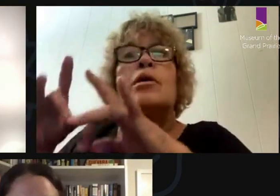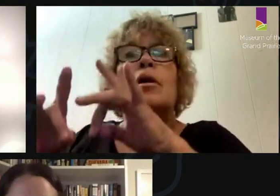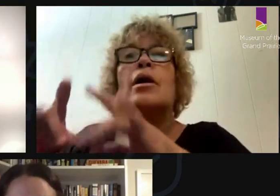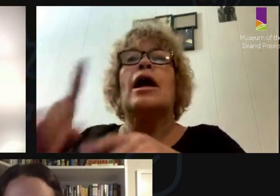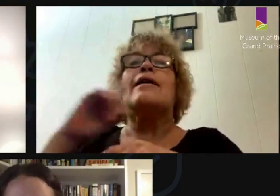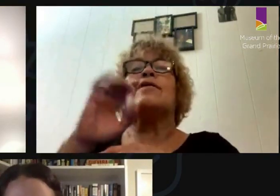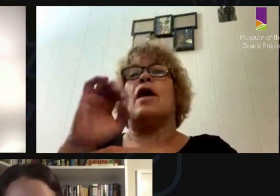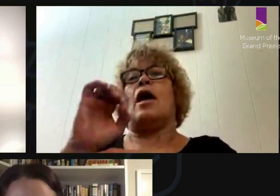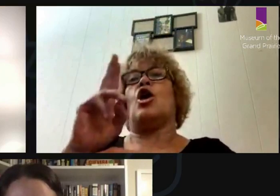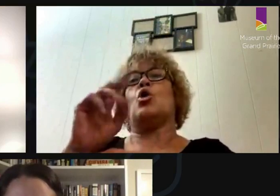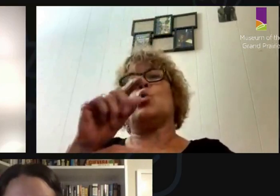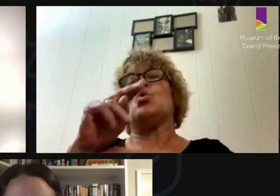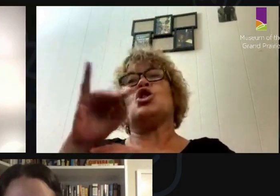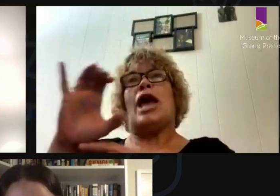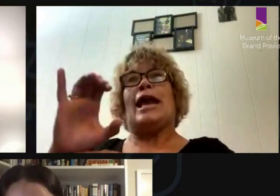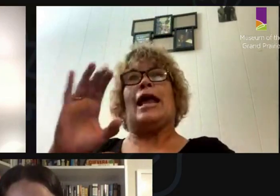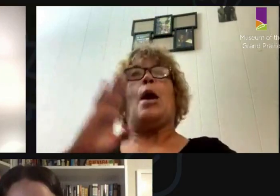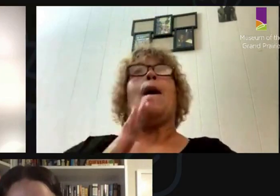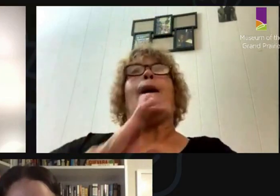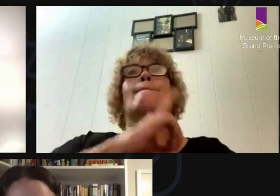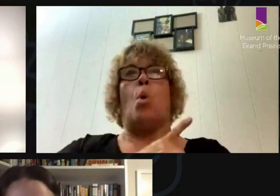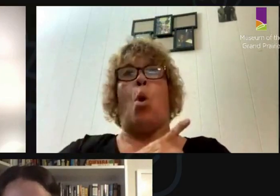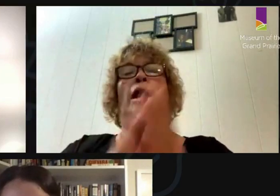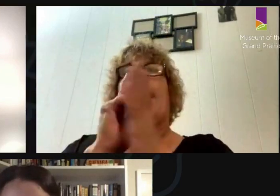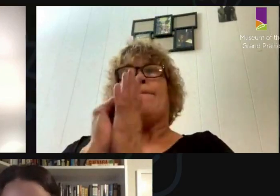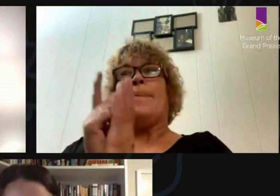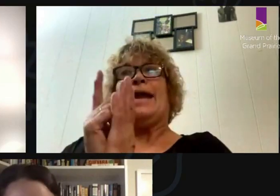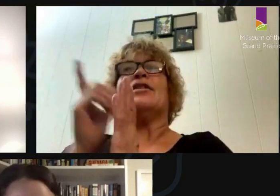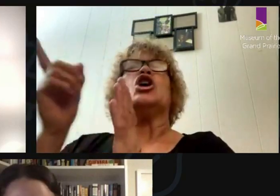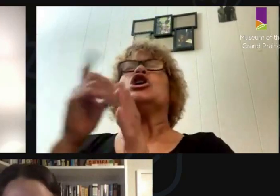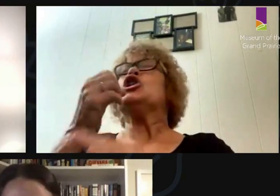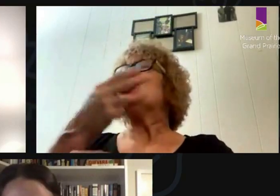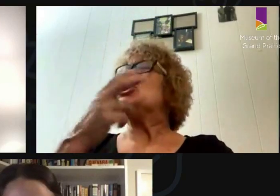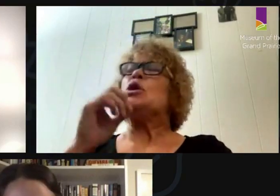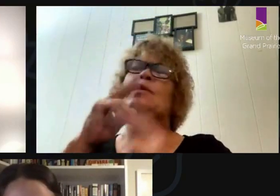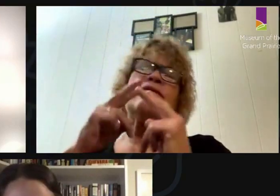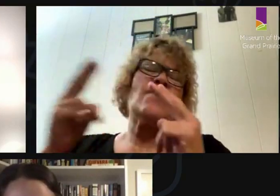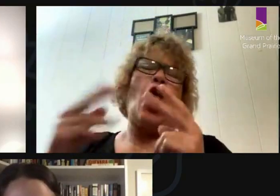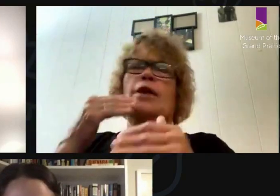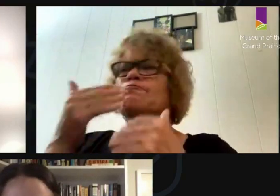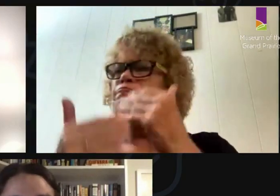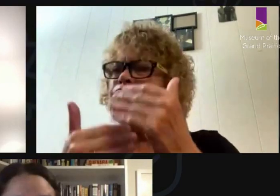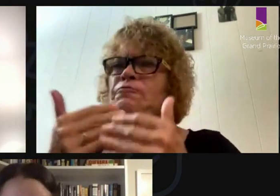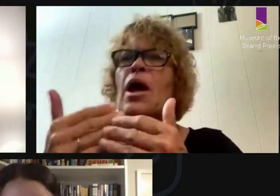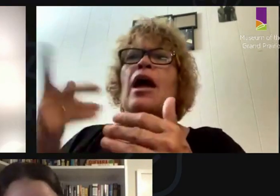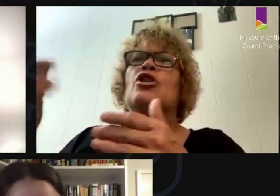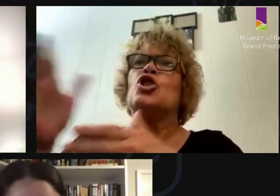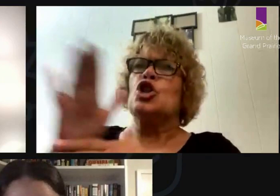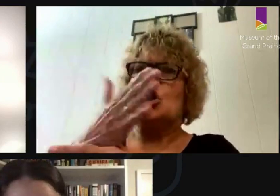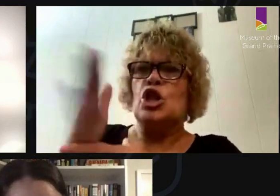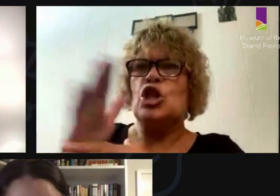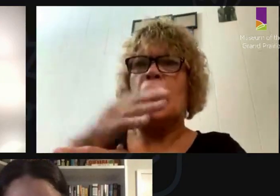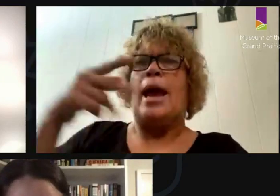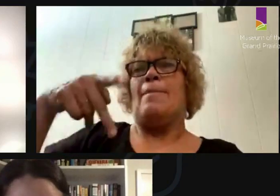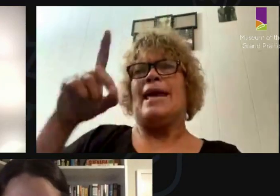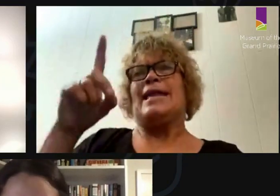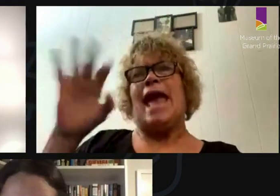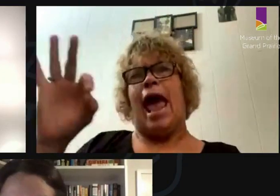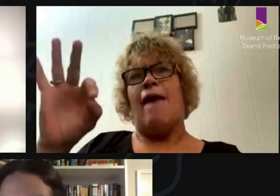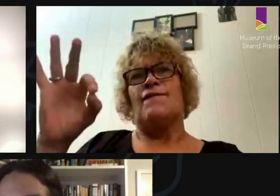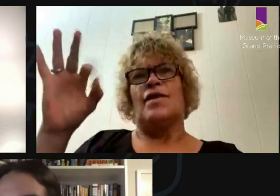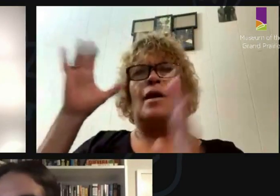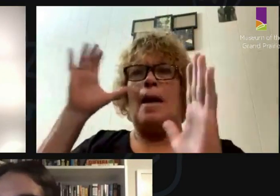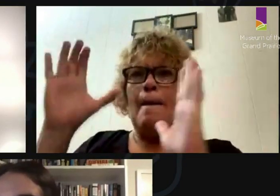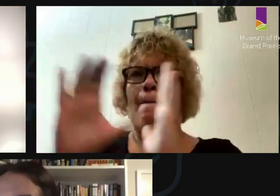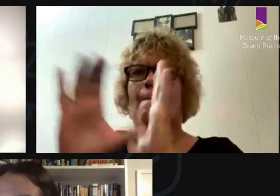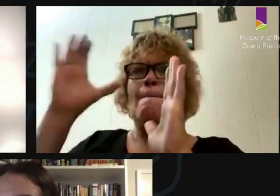eugenics board meeting minutes. And so she was very generous in sharing PDF images of those